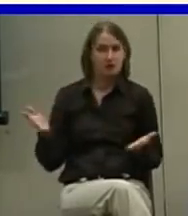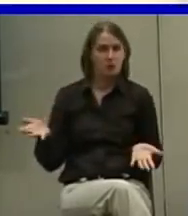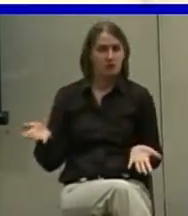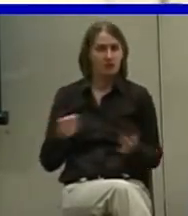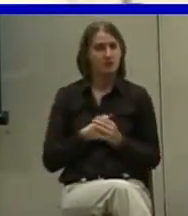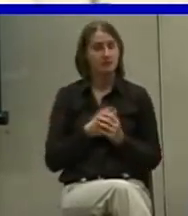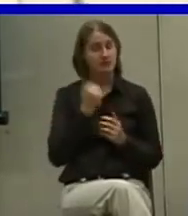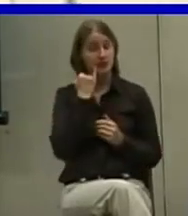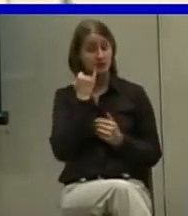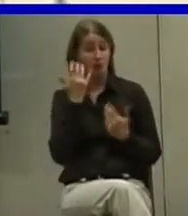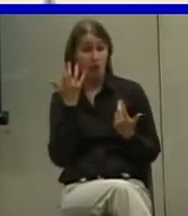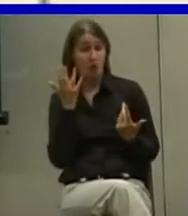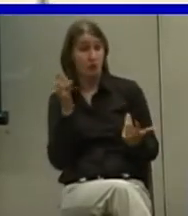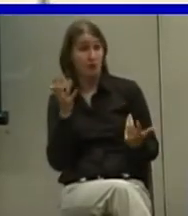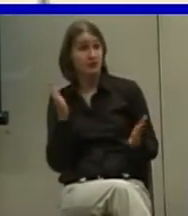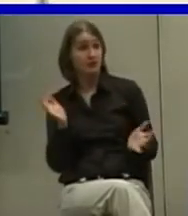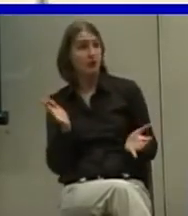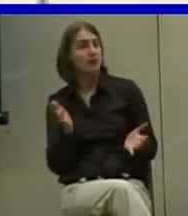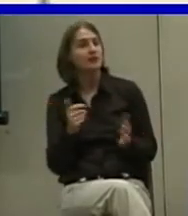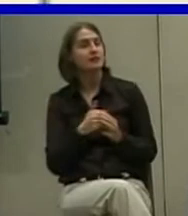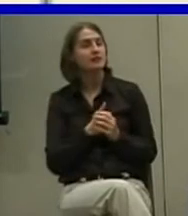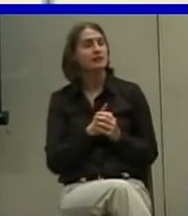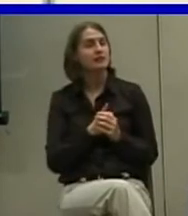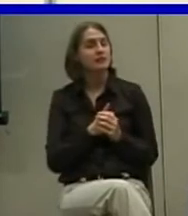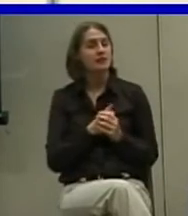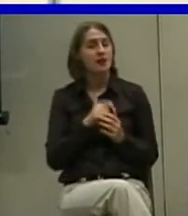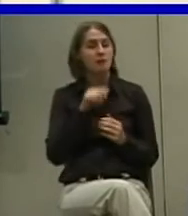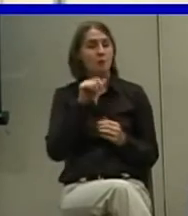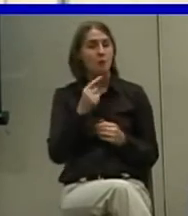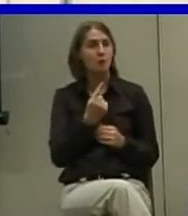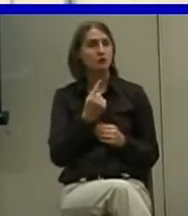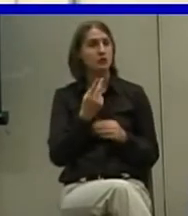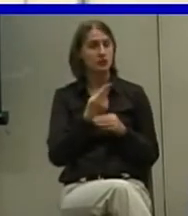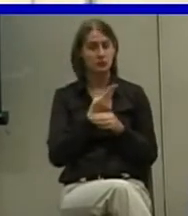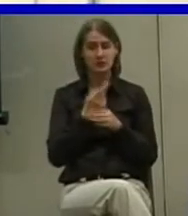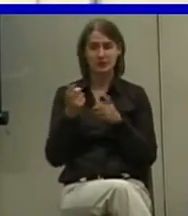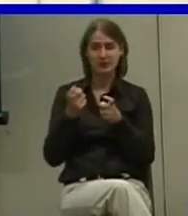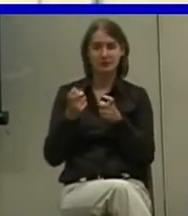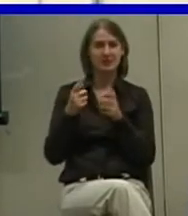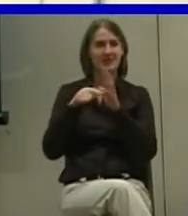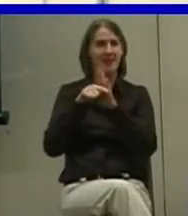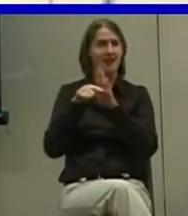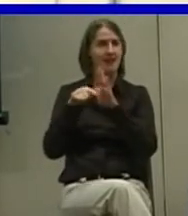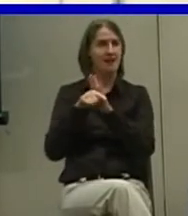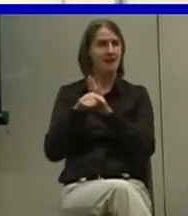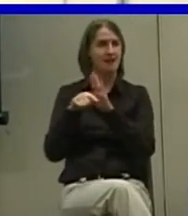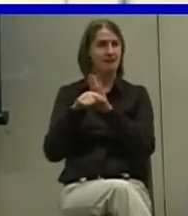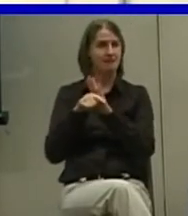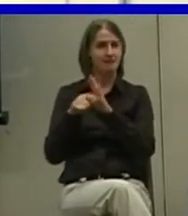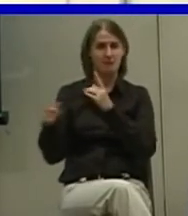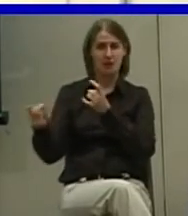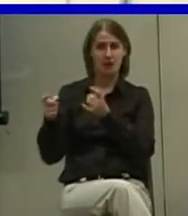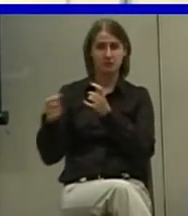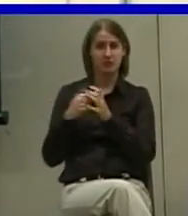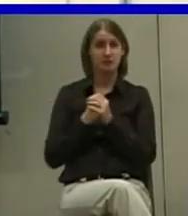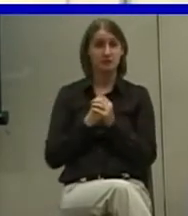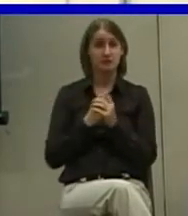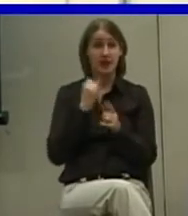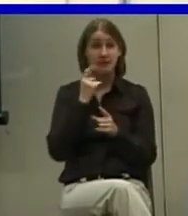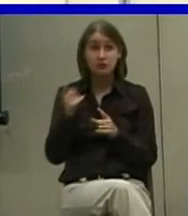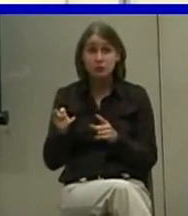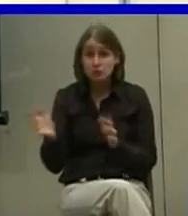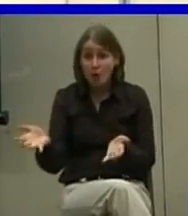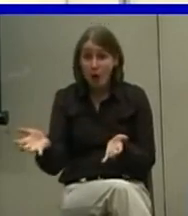until after they've started talking, I'm only using management as a negative. I will only talk to you when you do the wrong